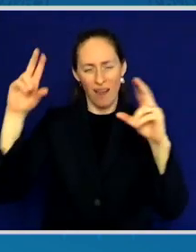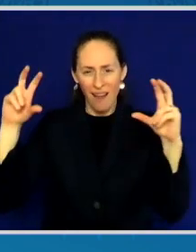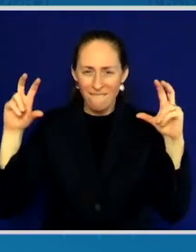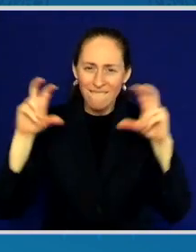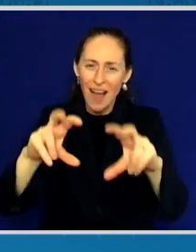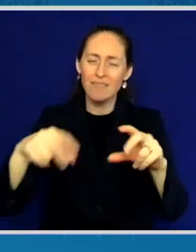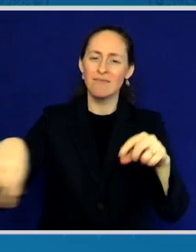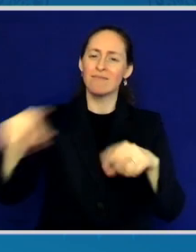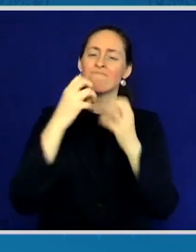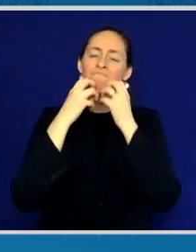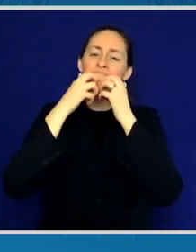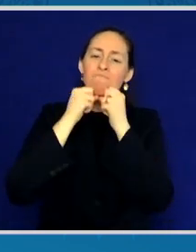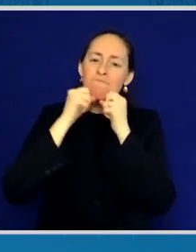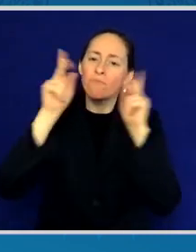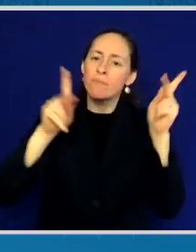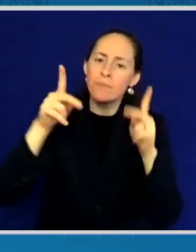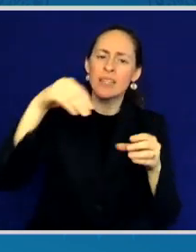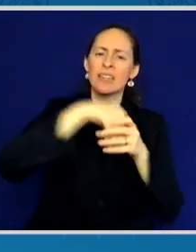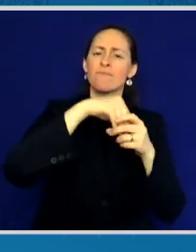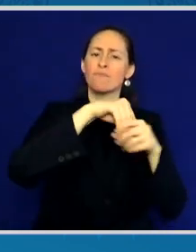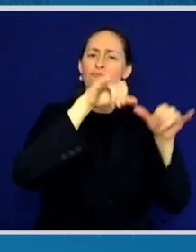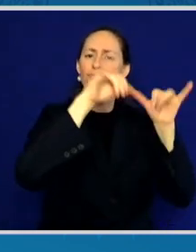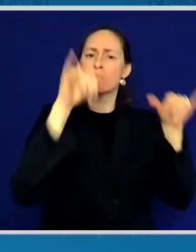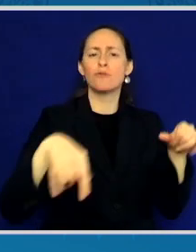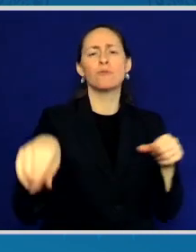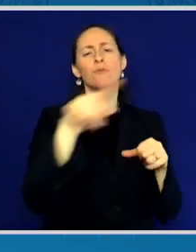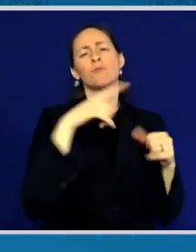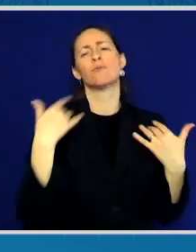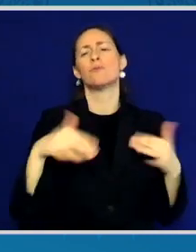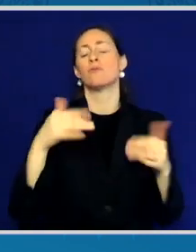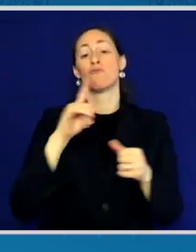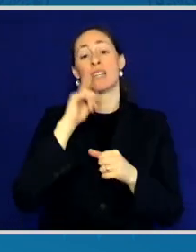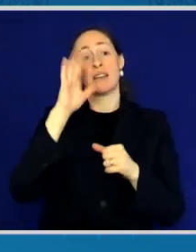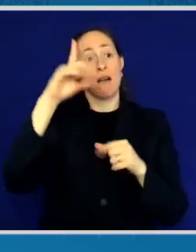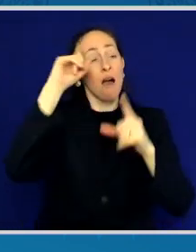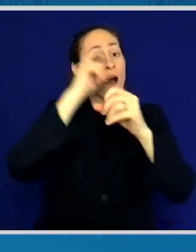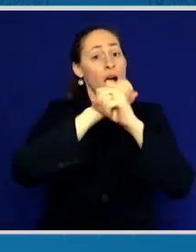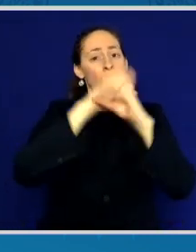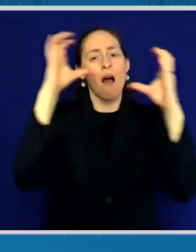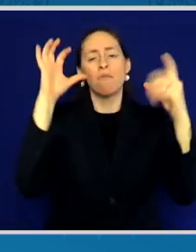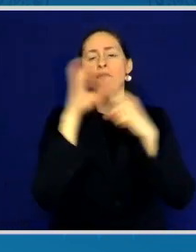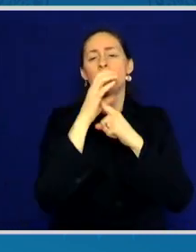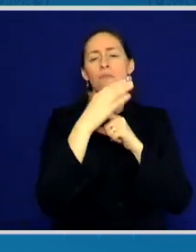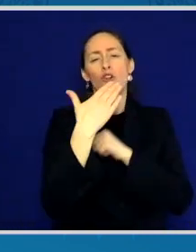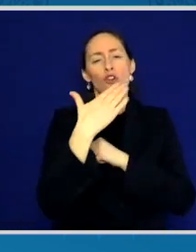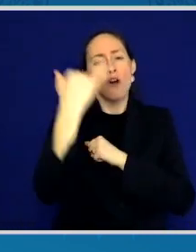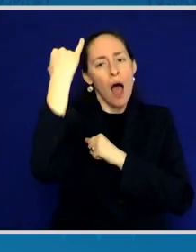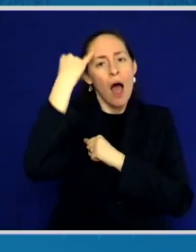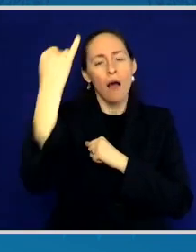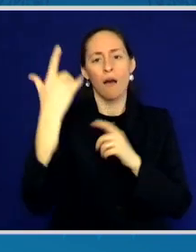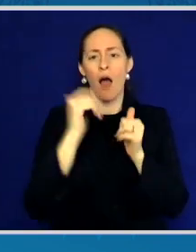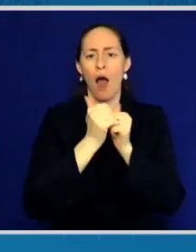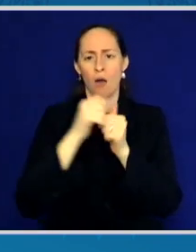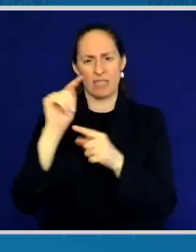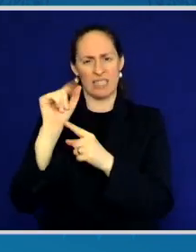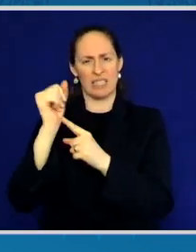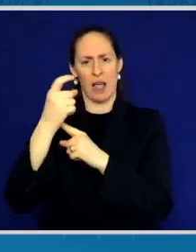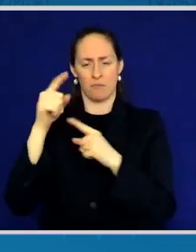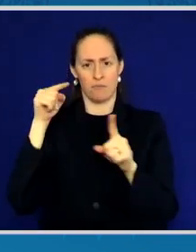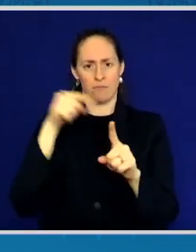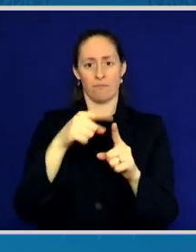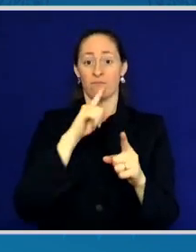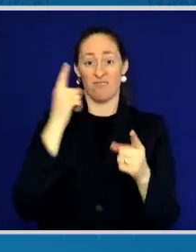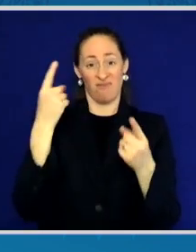the infrastructure piece is huge. Not only did we just pass a tax levy for the first time since 1970 here in